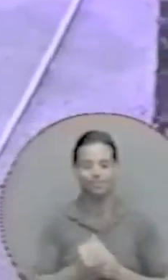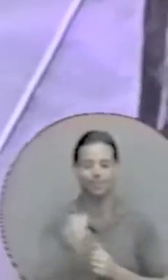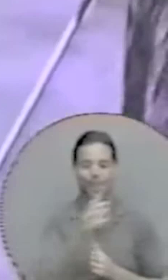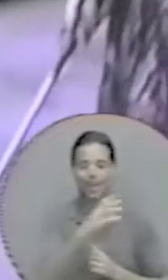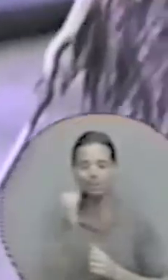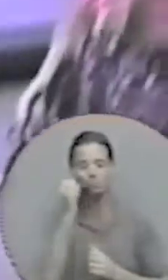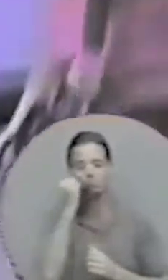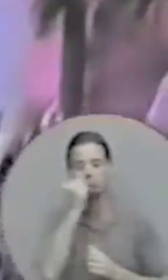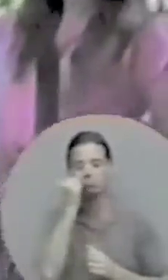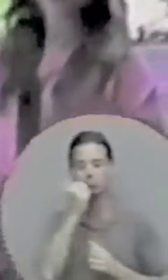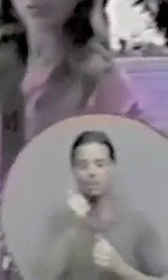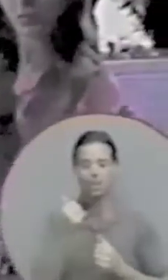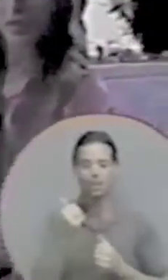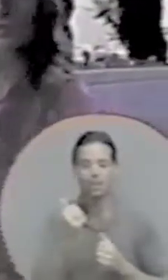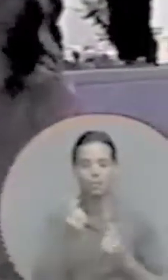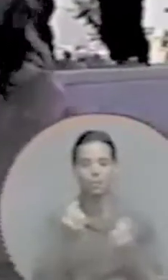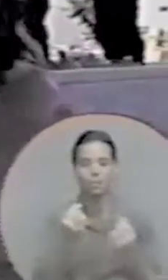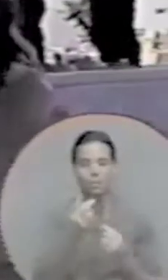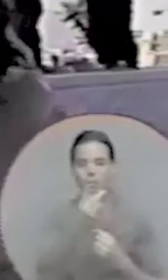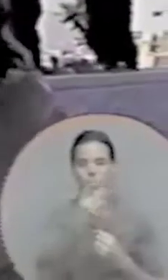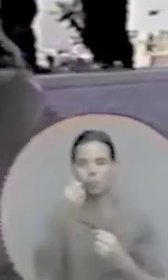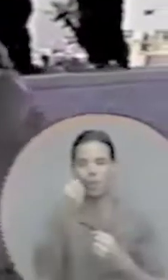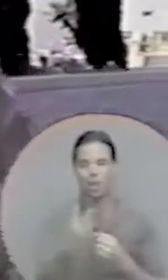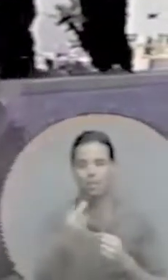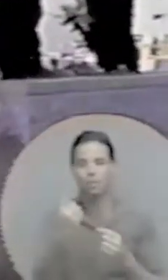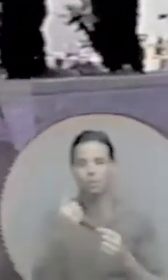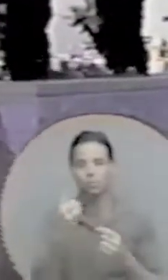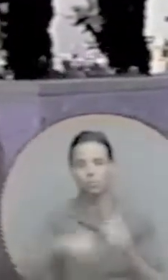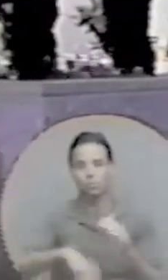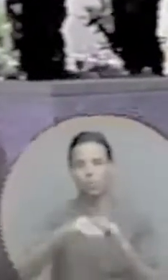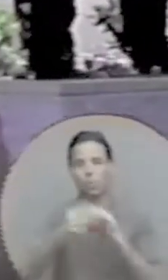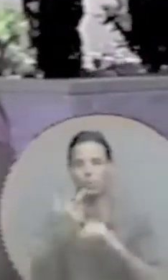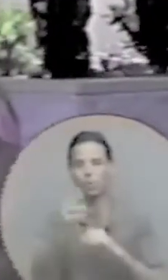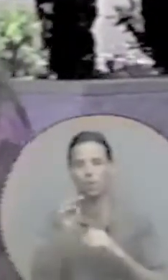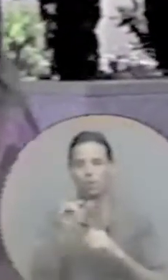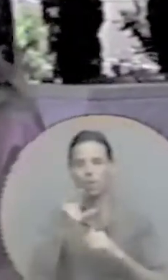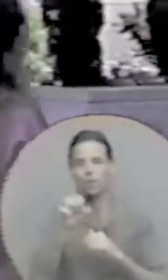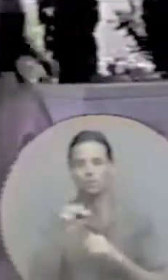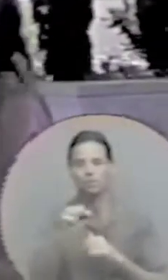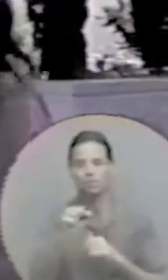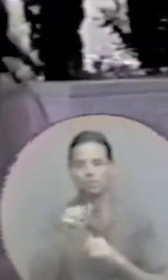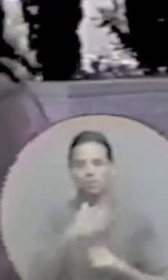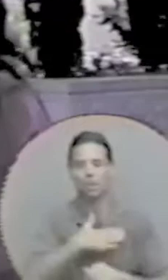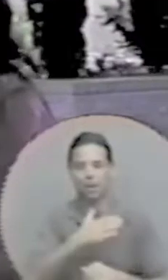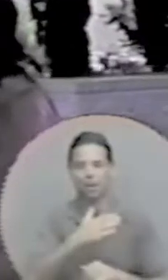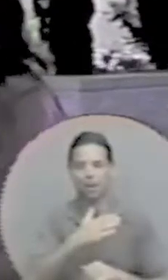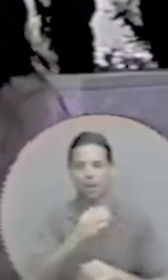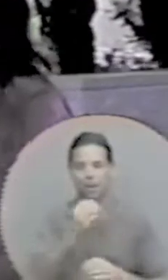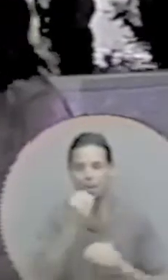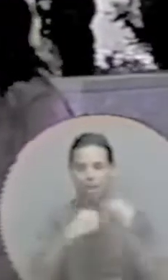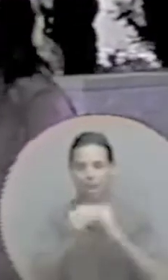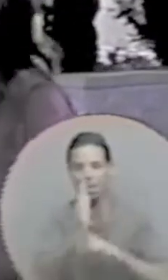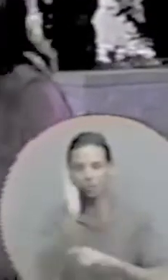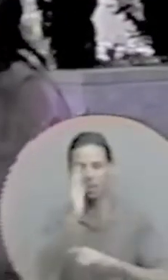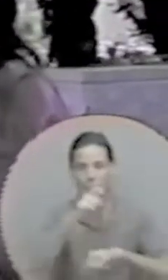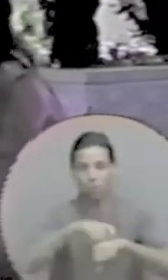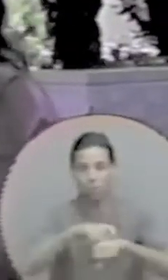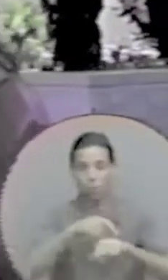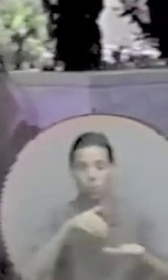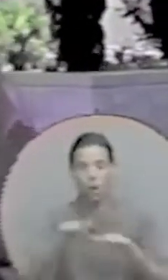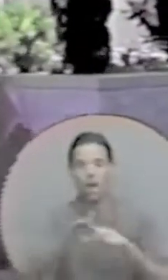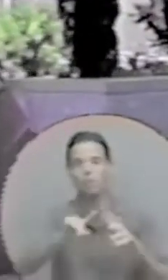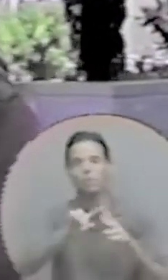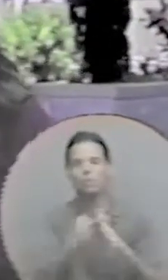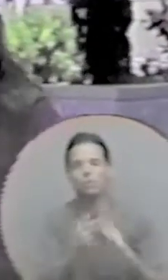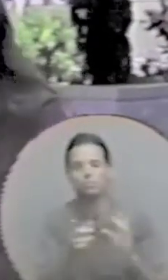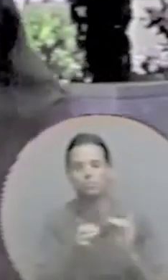And I usually do anywhere from 2.5 to 3 miles for my lunchtime walk. And we'll start off by telling you a little bit